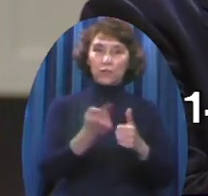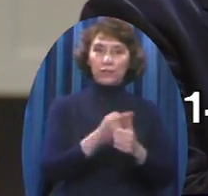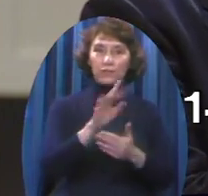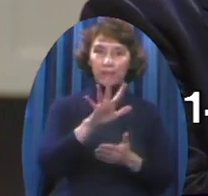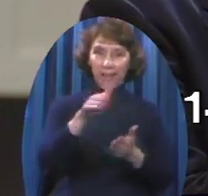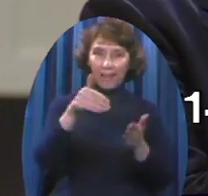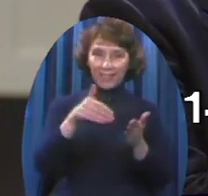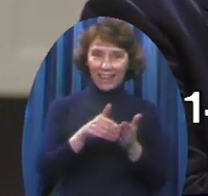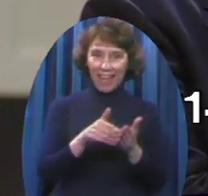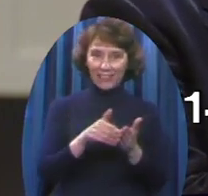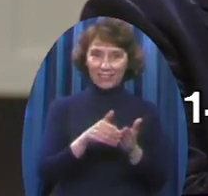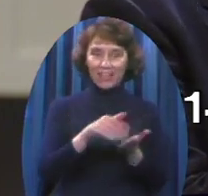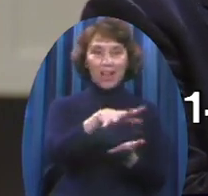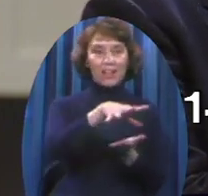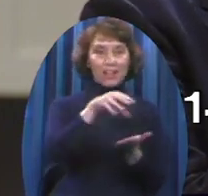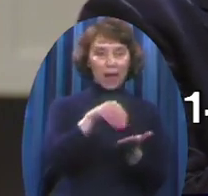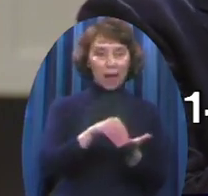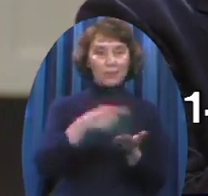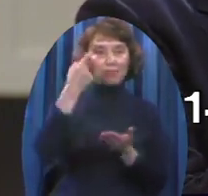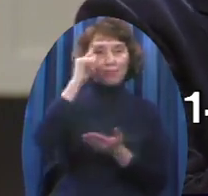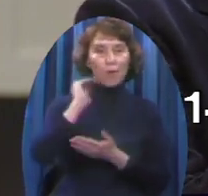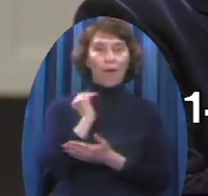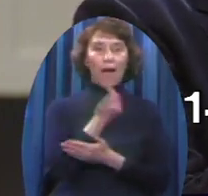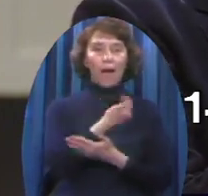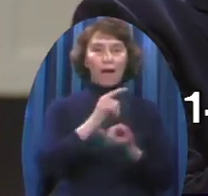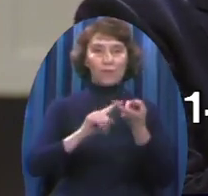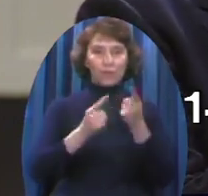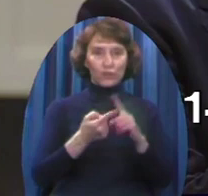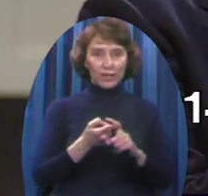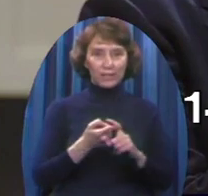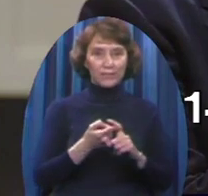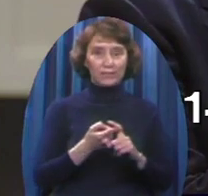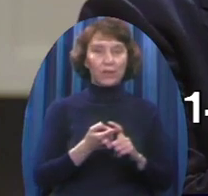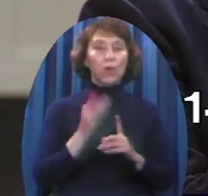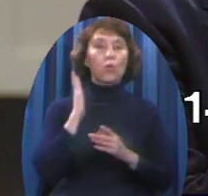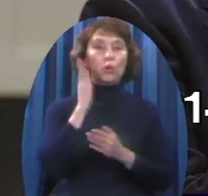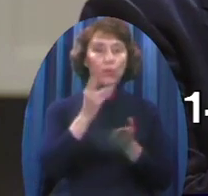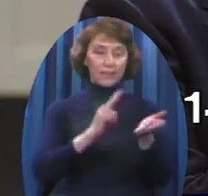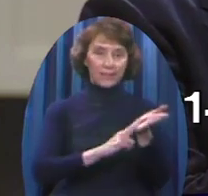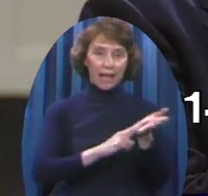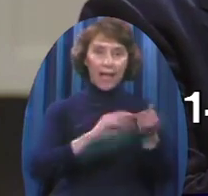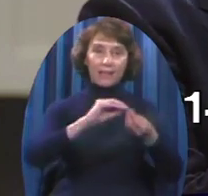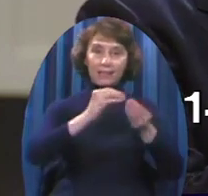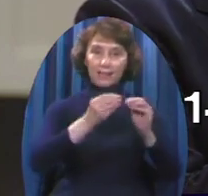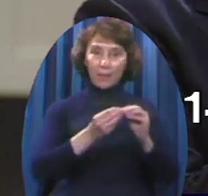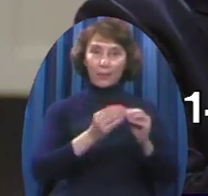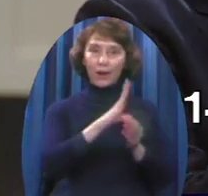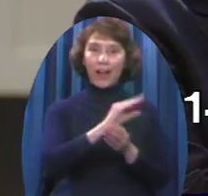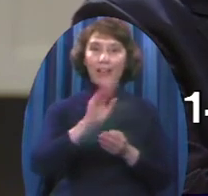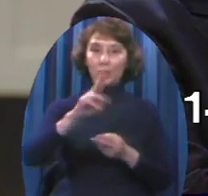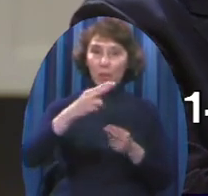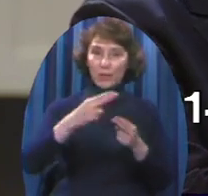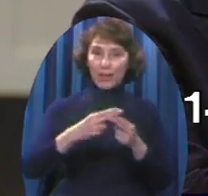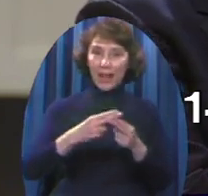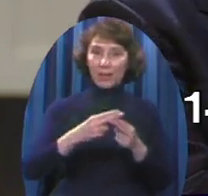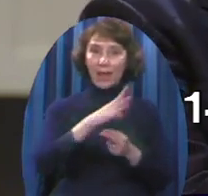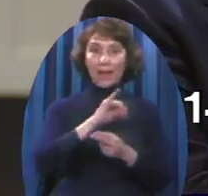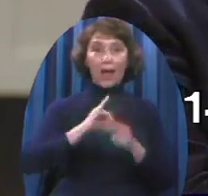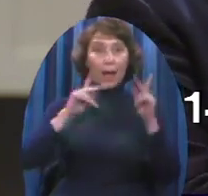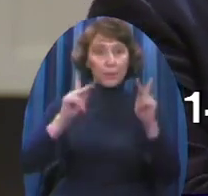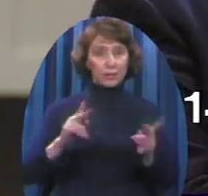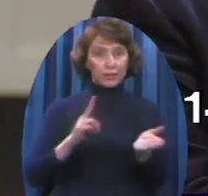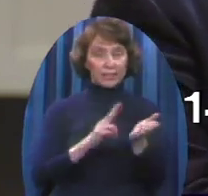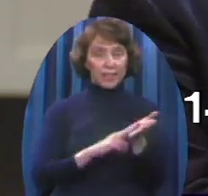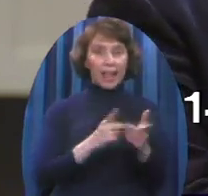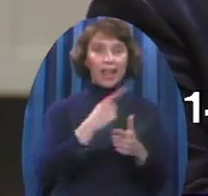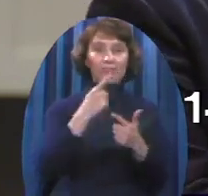be numbered in your name, and I'll be signing it to you. It's in genuine leather cover. And so is this one. This one is